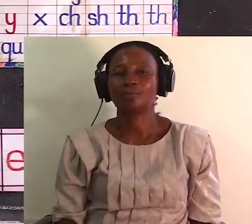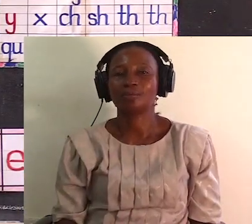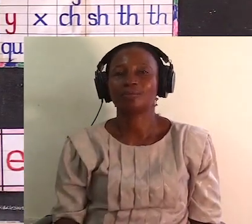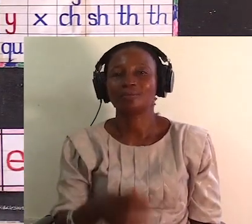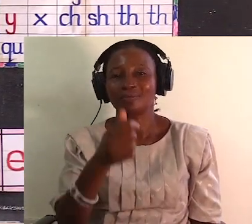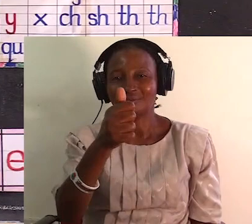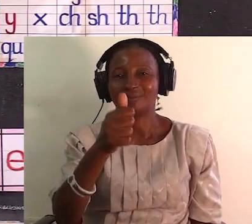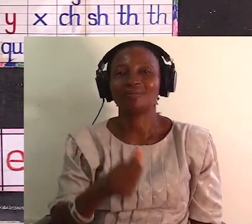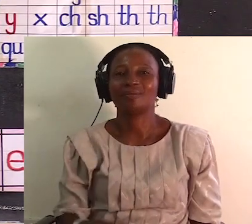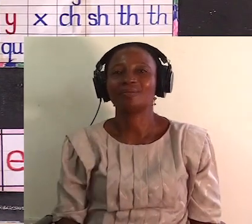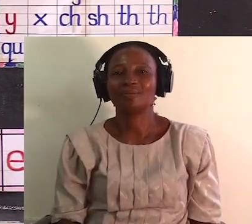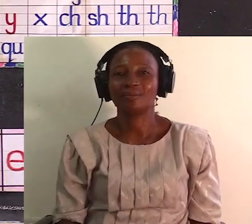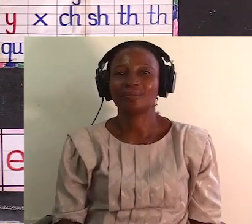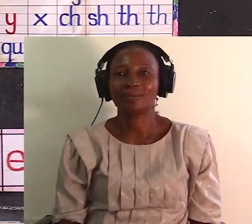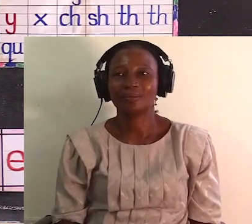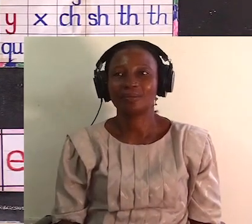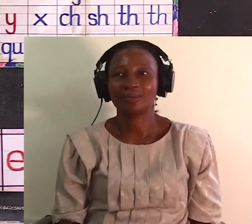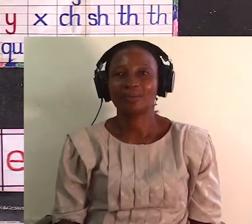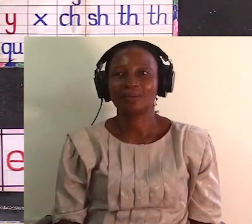Well done.